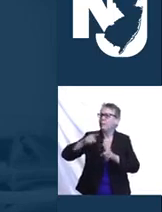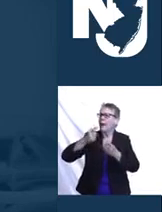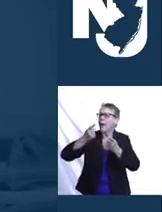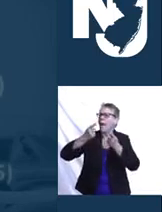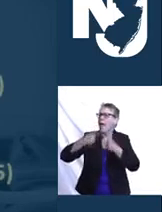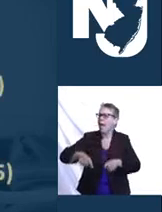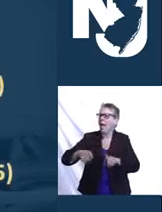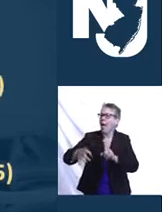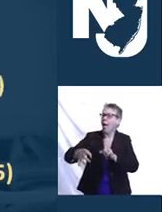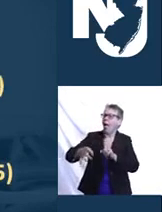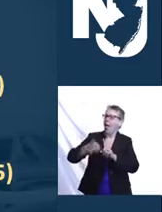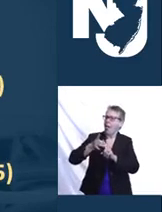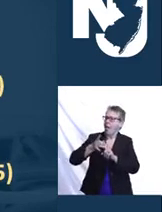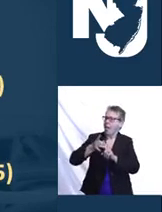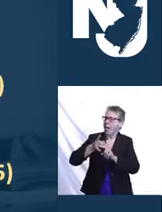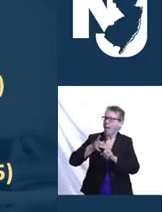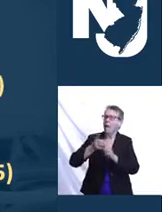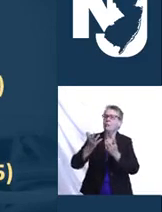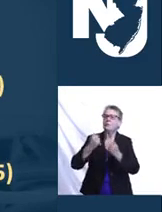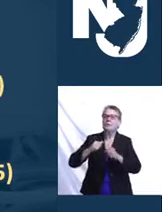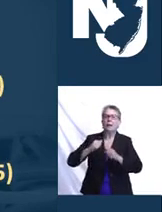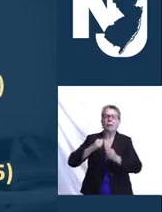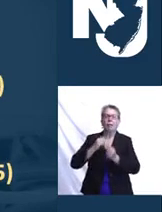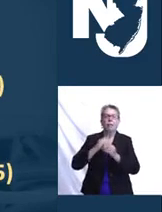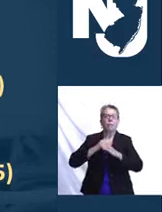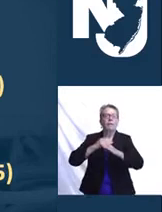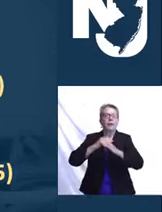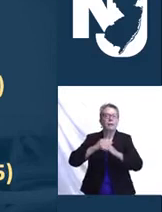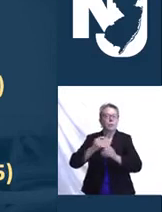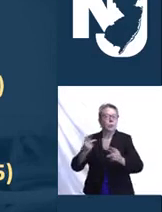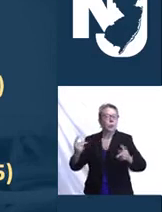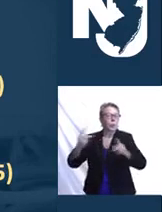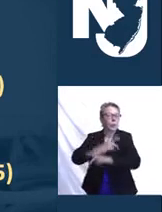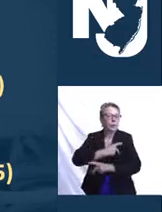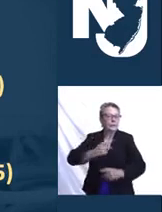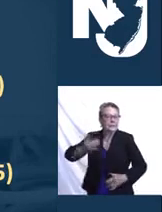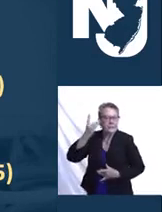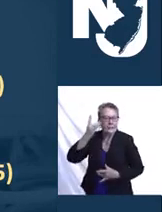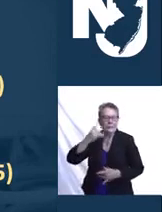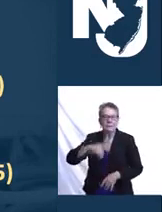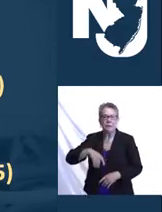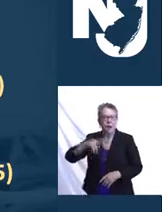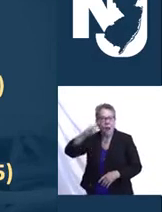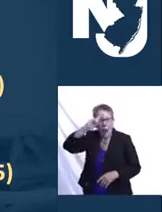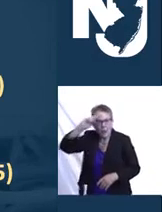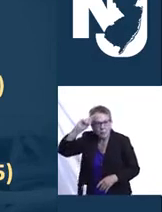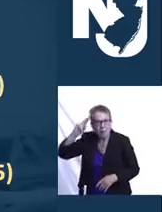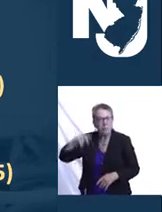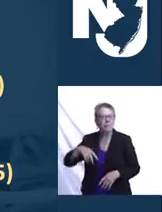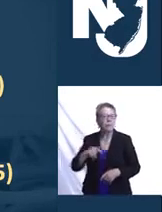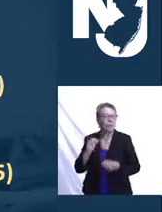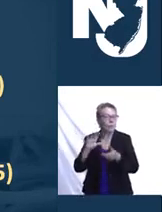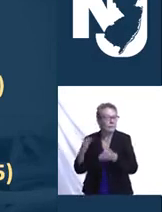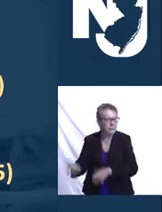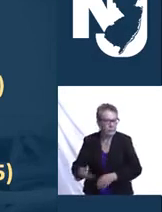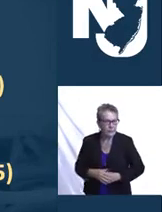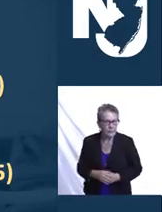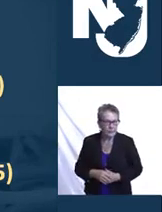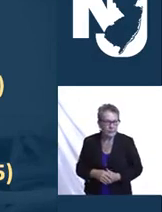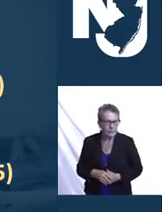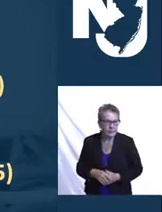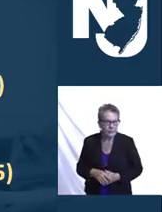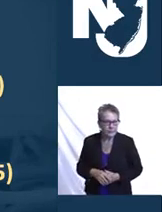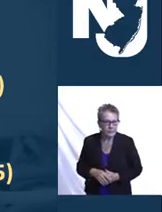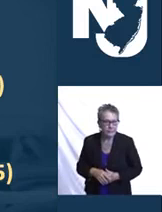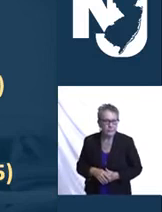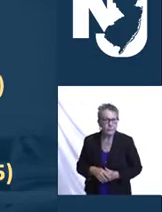Here are the preliminary figures for the week of November 8th through the 14th. And again, just to be specific